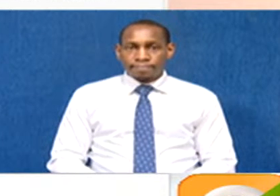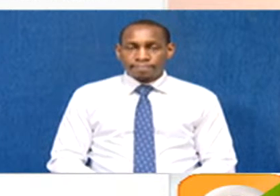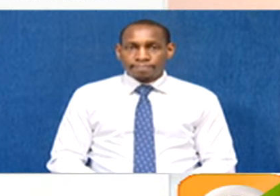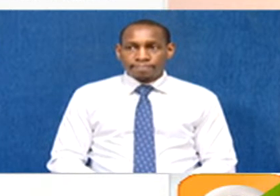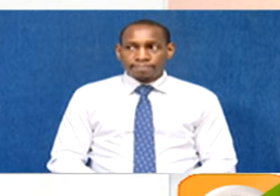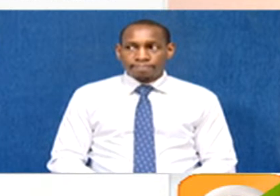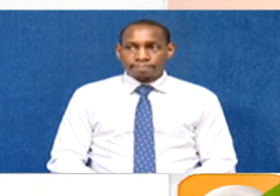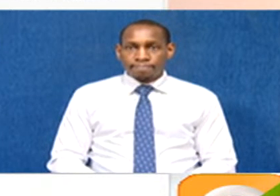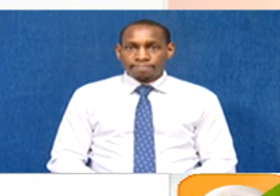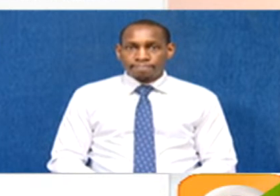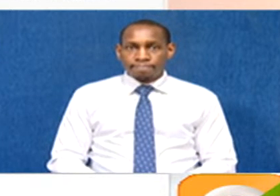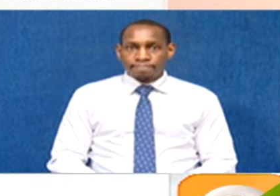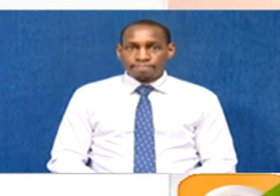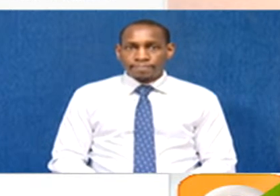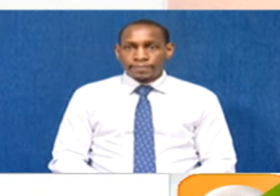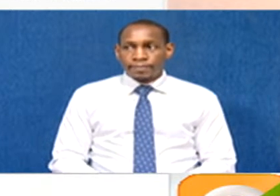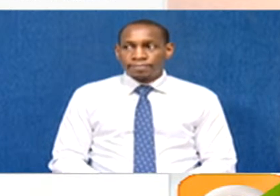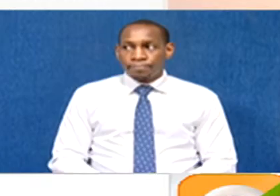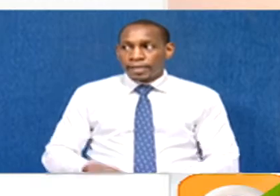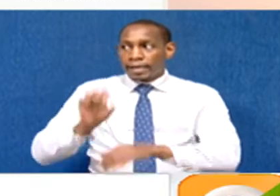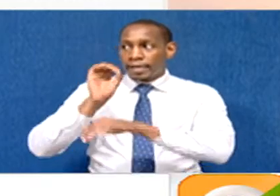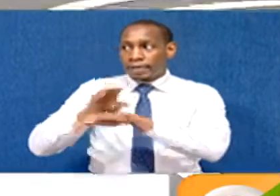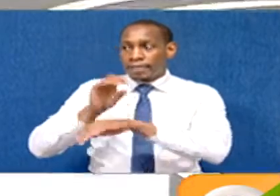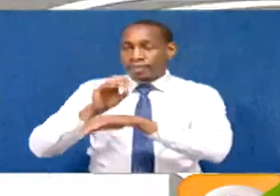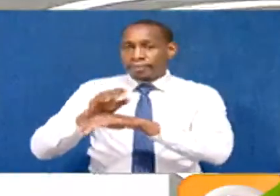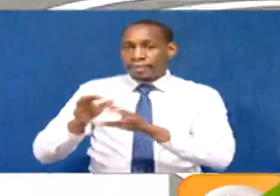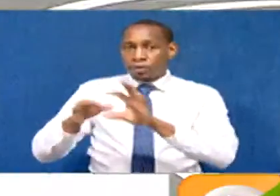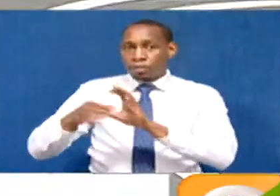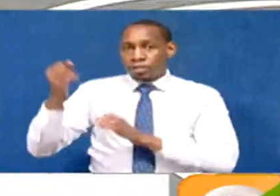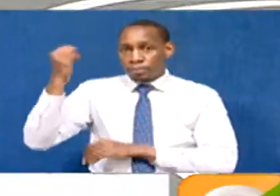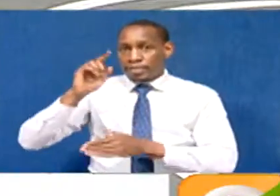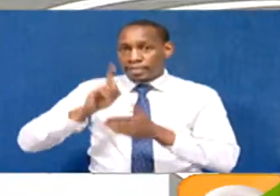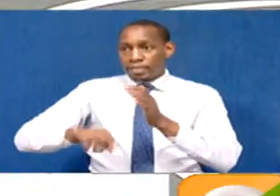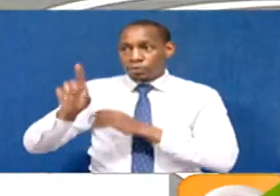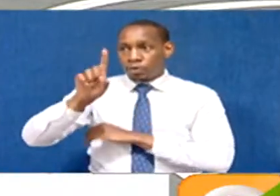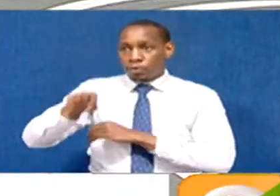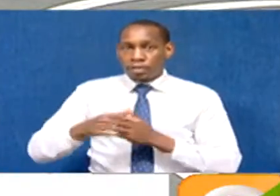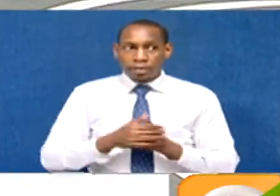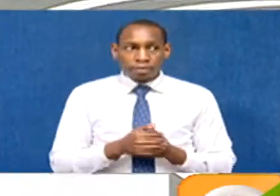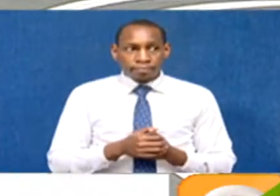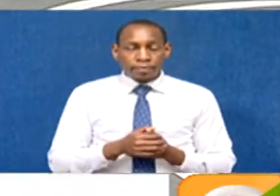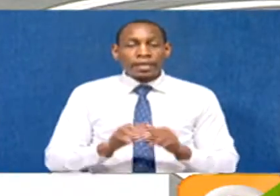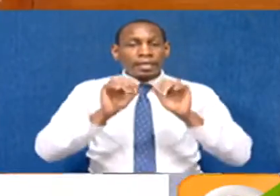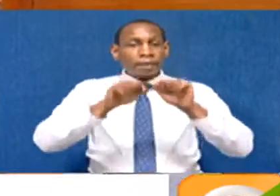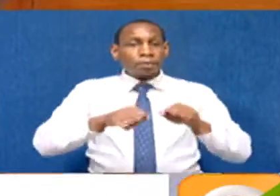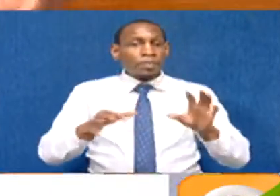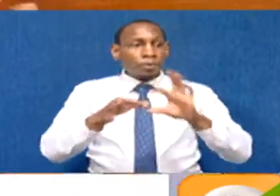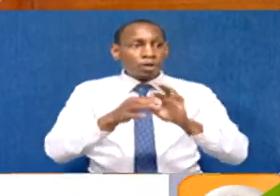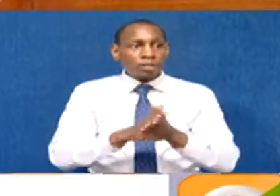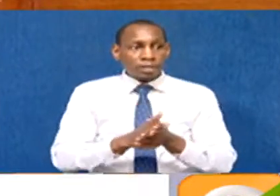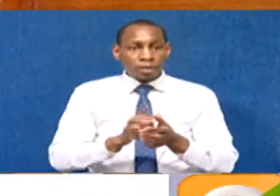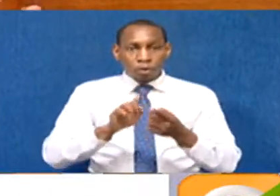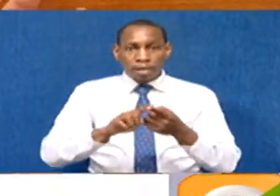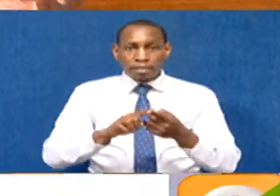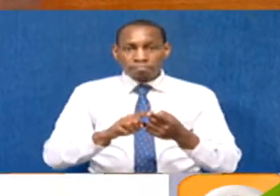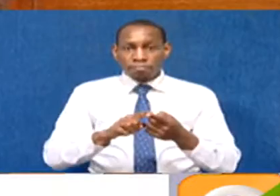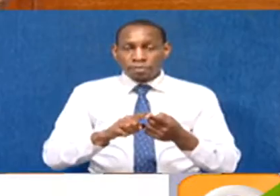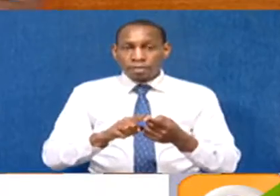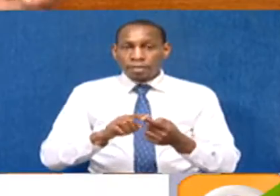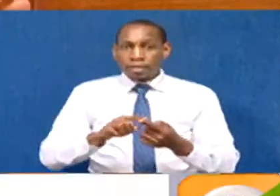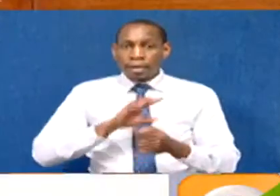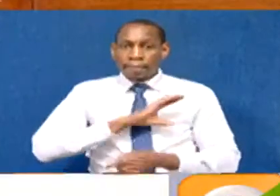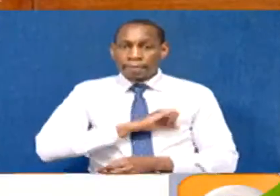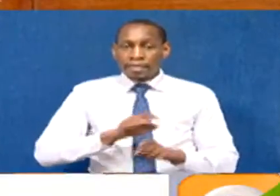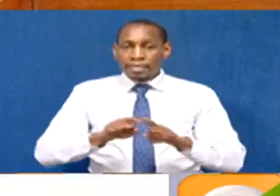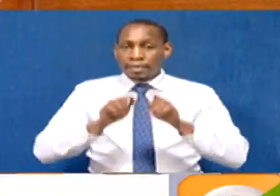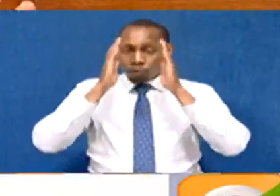tip for getting into politics, what would it be? You first. It's doable. They must be resilient. They must